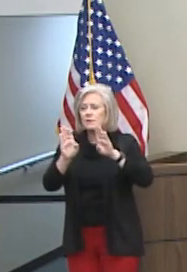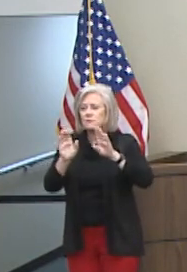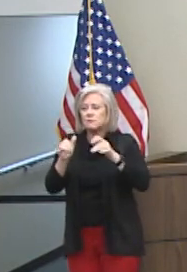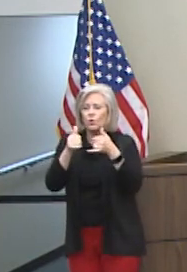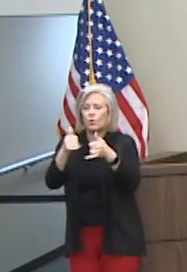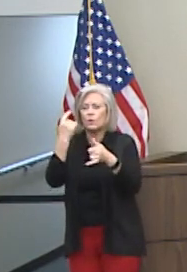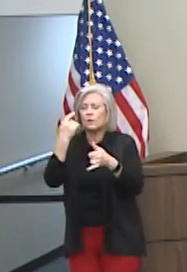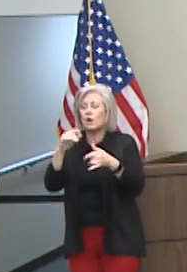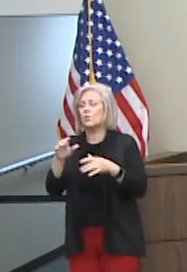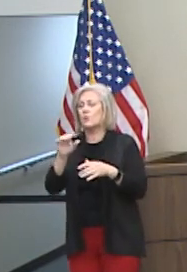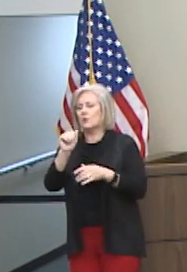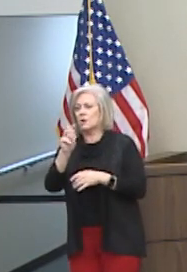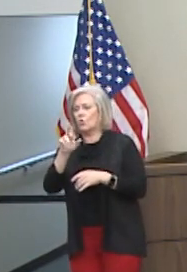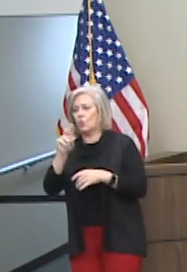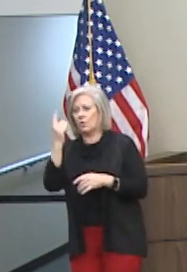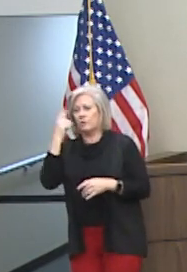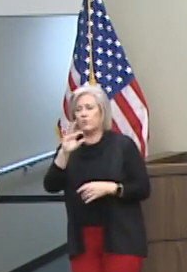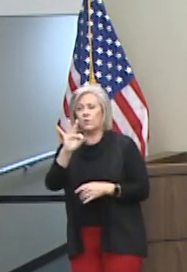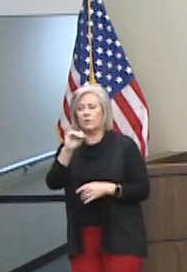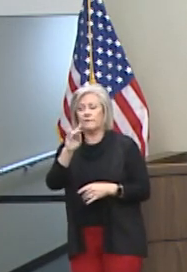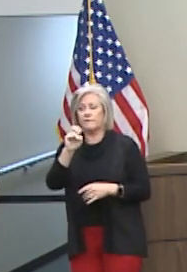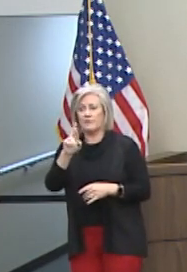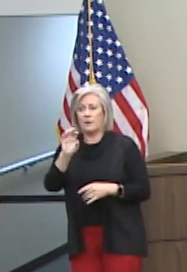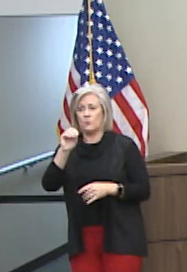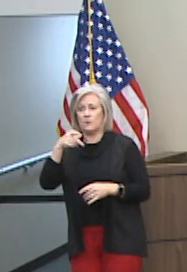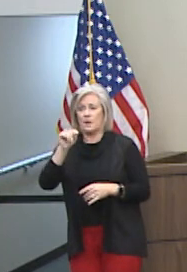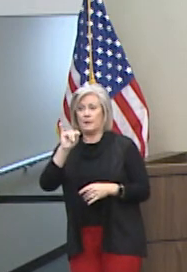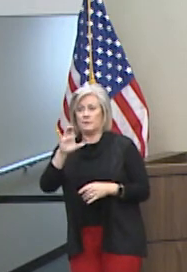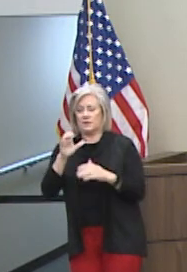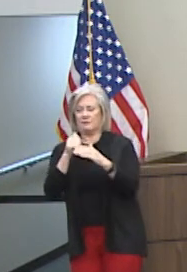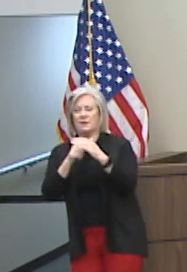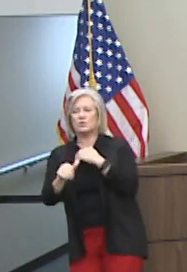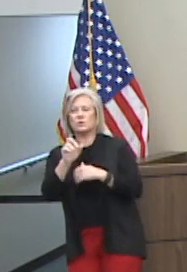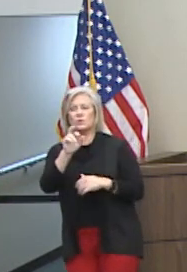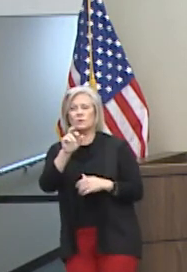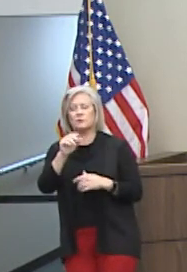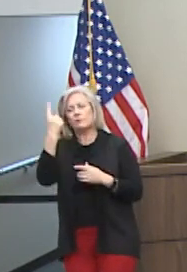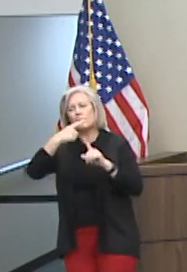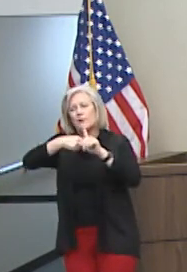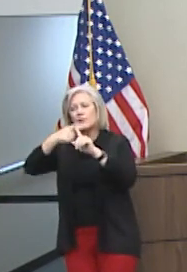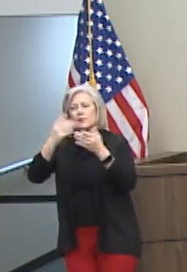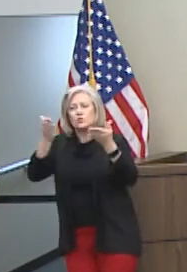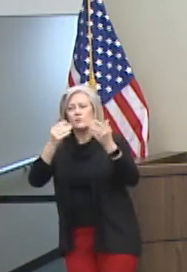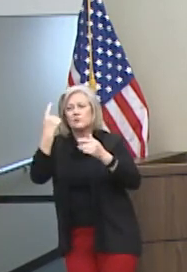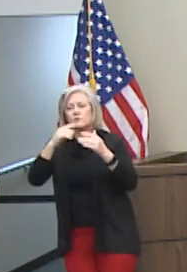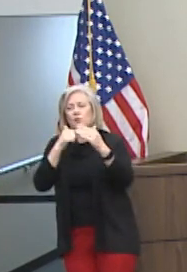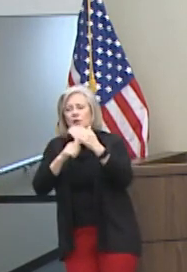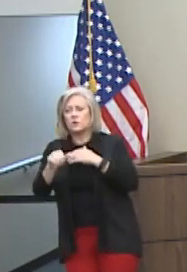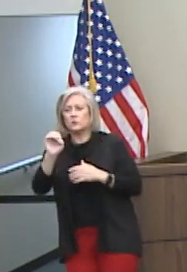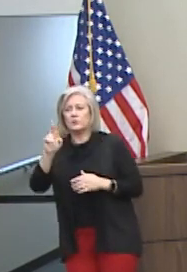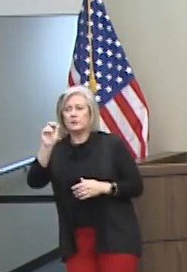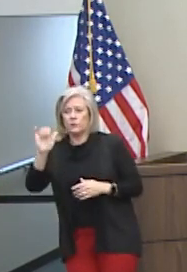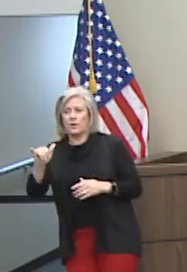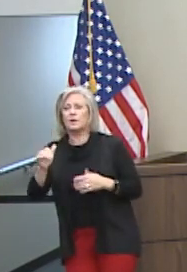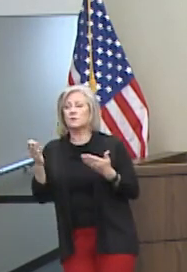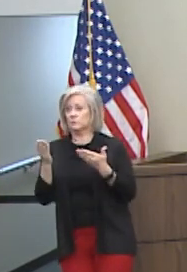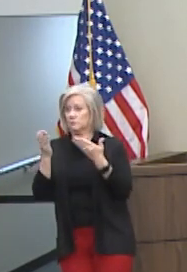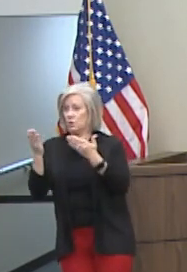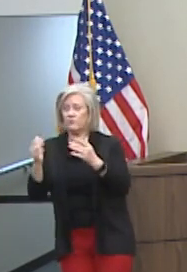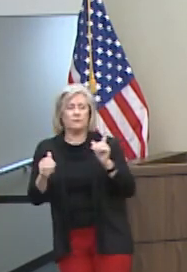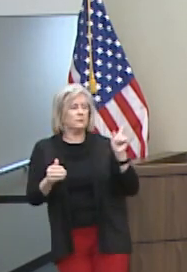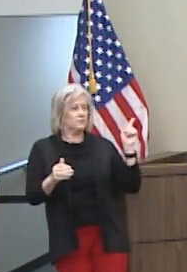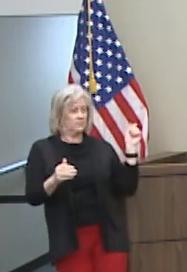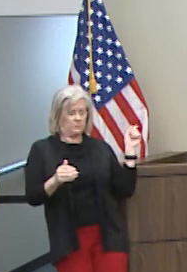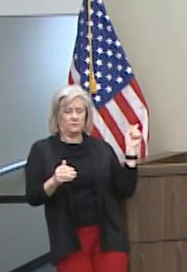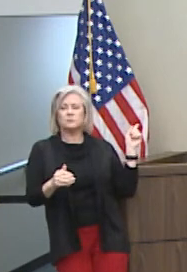wide area network month-to-month services under E-rate. Unless there are any questions, I'll entertain a motion. So move. Thank you, Ms. Cordway. Is there